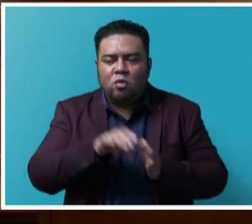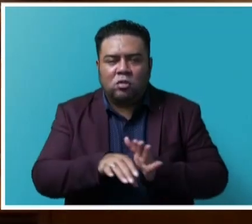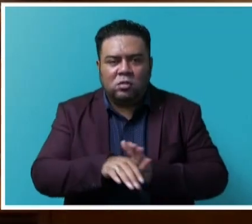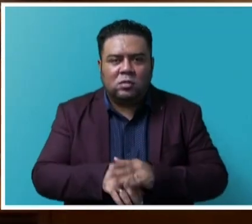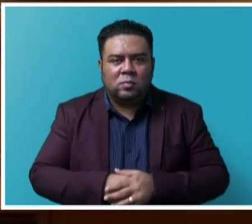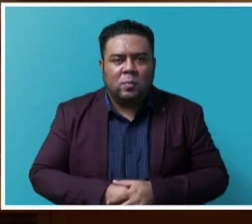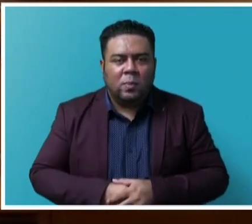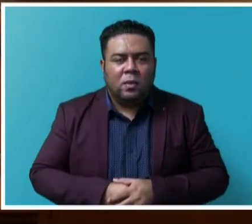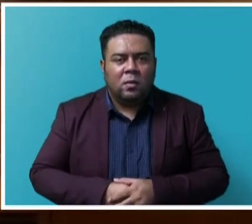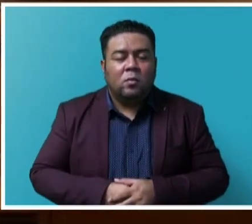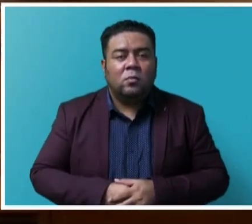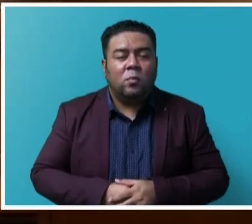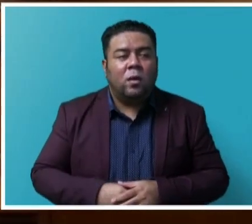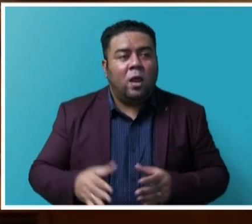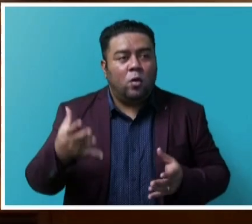While our domestic economy